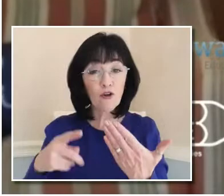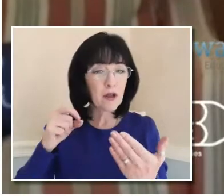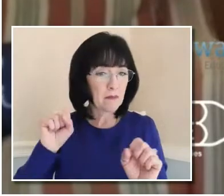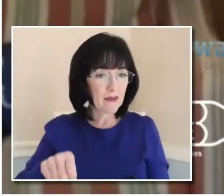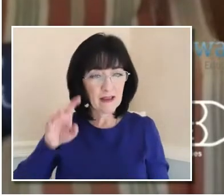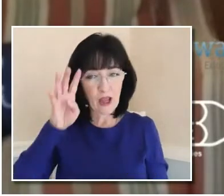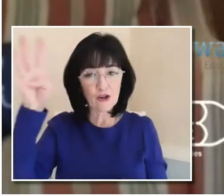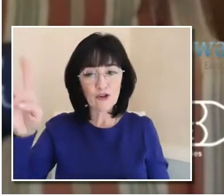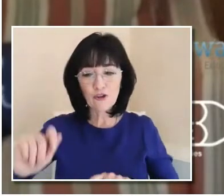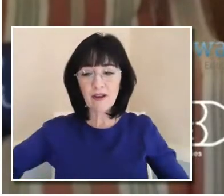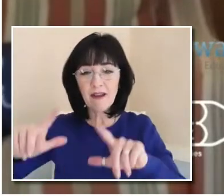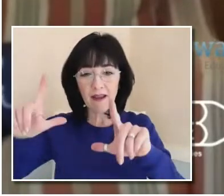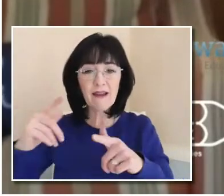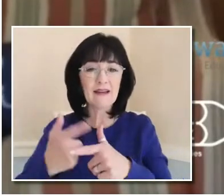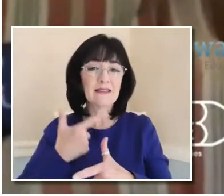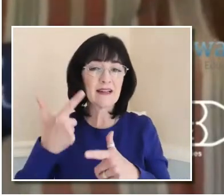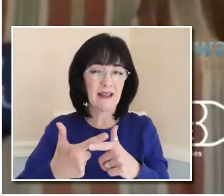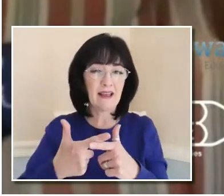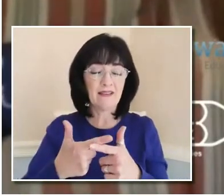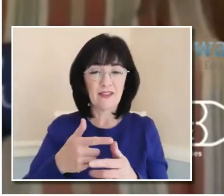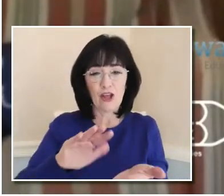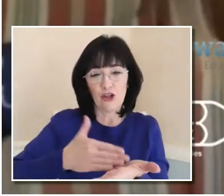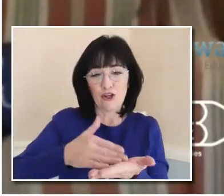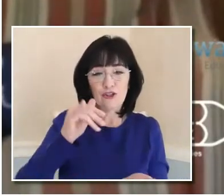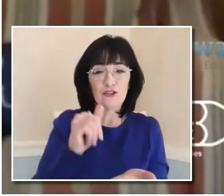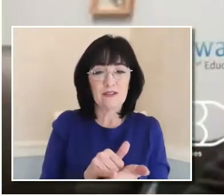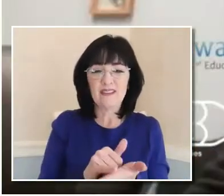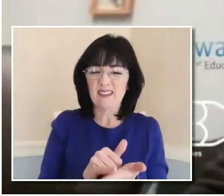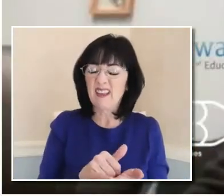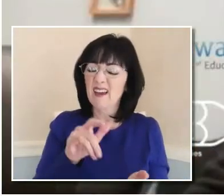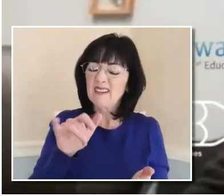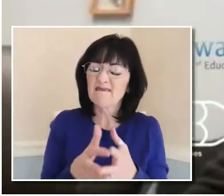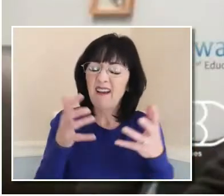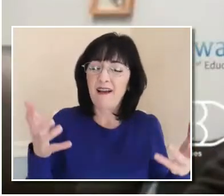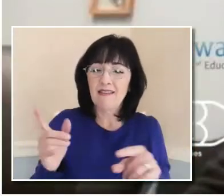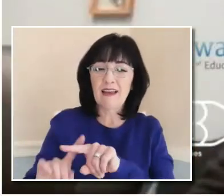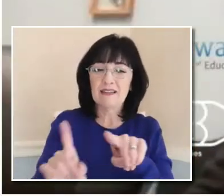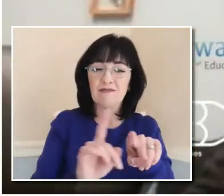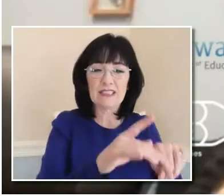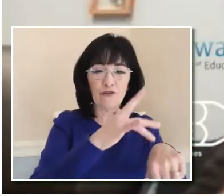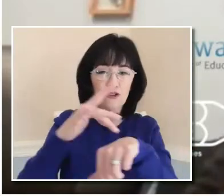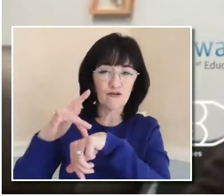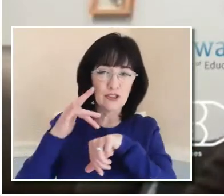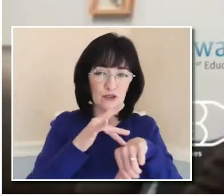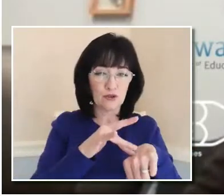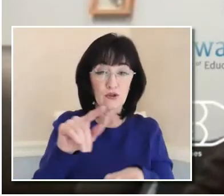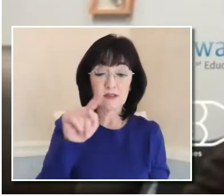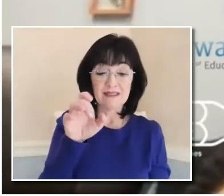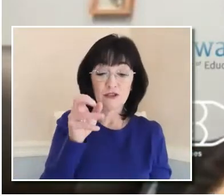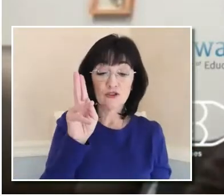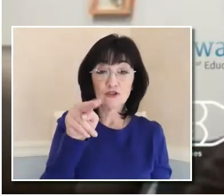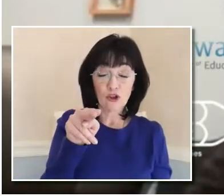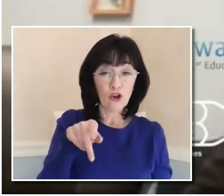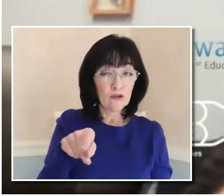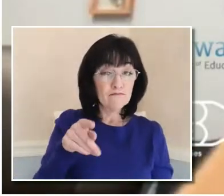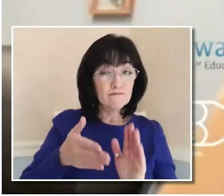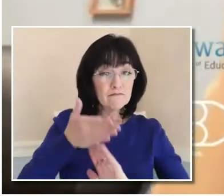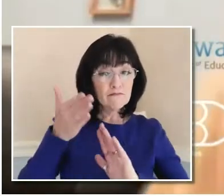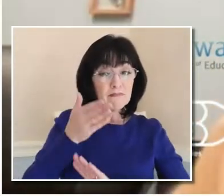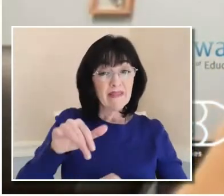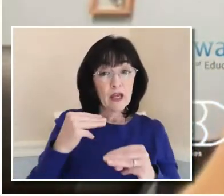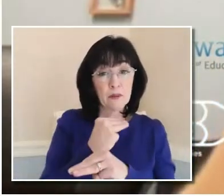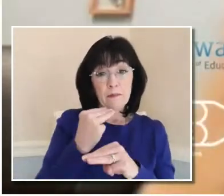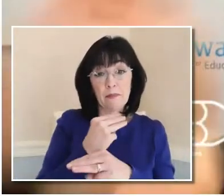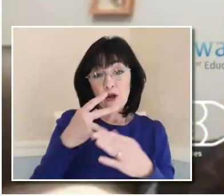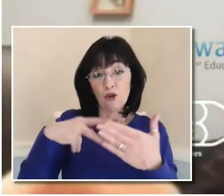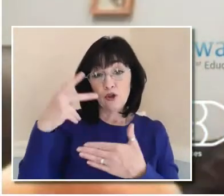then, cook that. So it's exciting. Lots of different resources to tap into. How Zern operates is if you're on grade level,